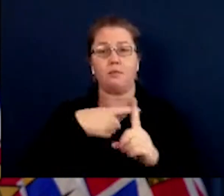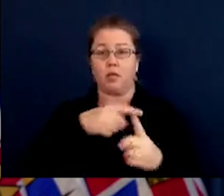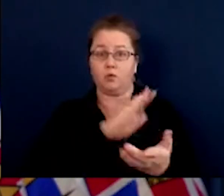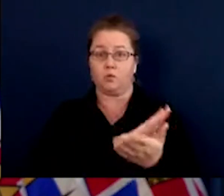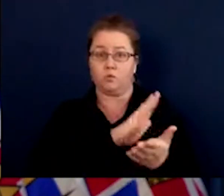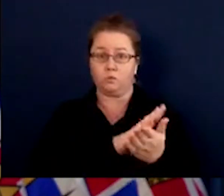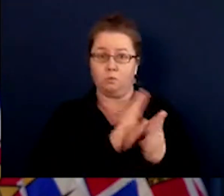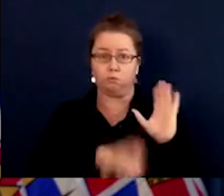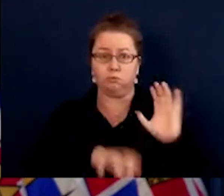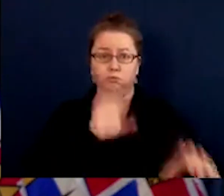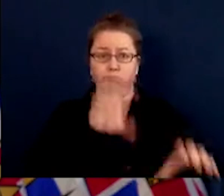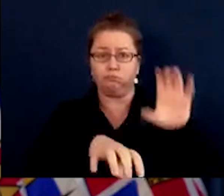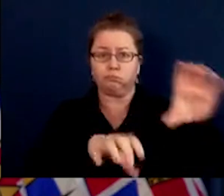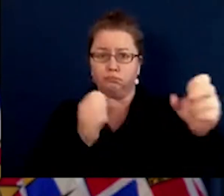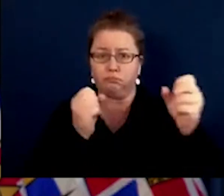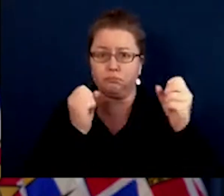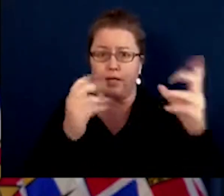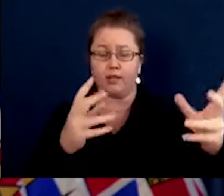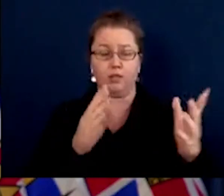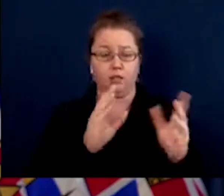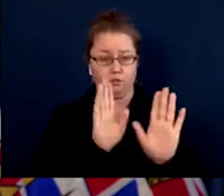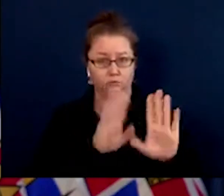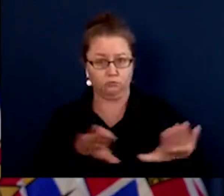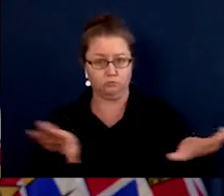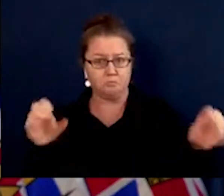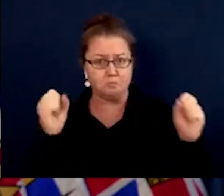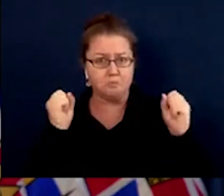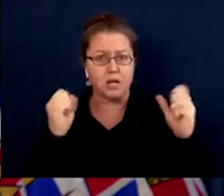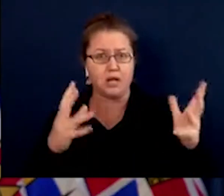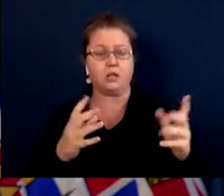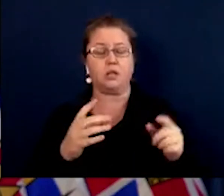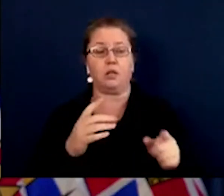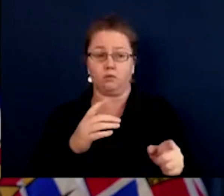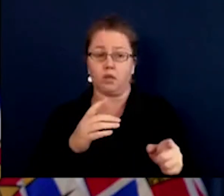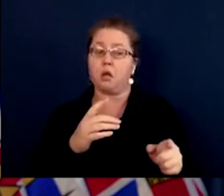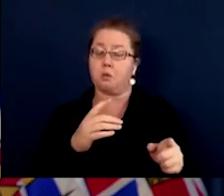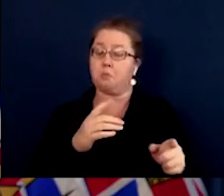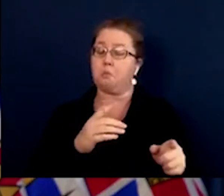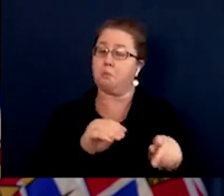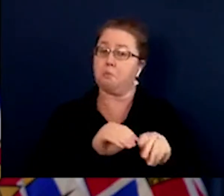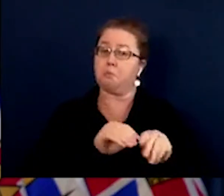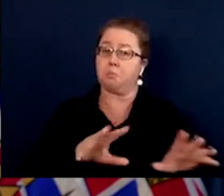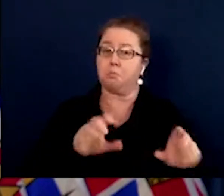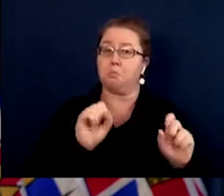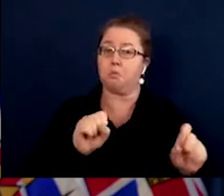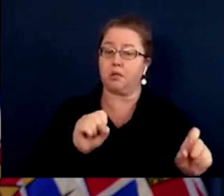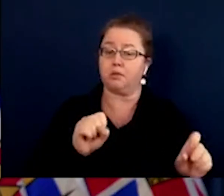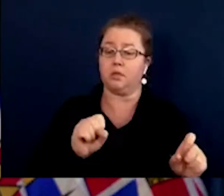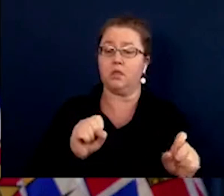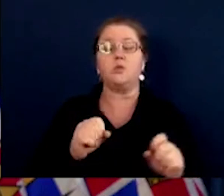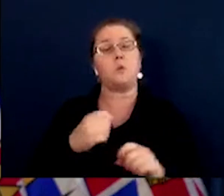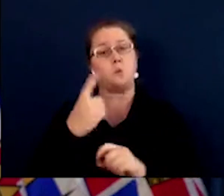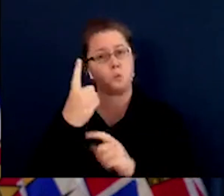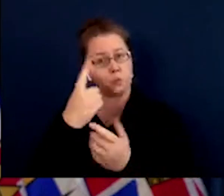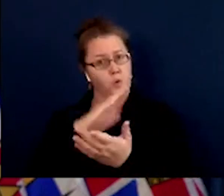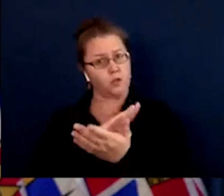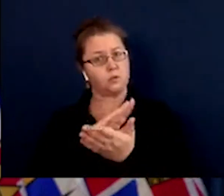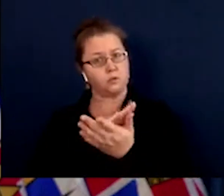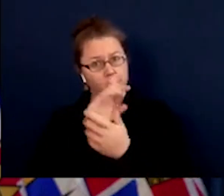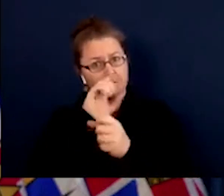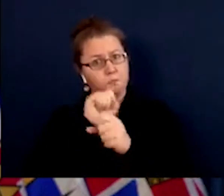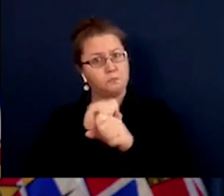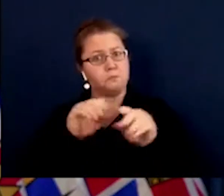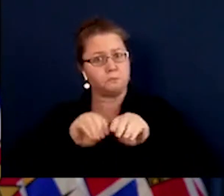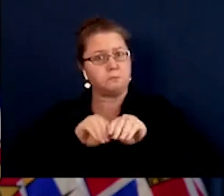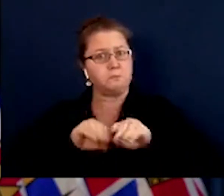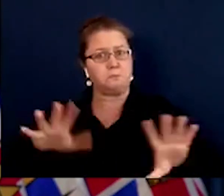of schools. So while it's concerning that we have an outbreak, what I think is positive about this is that we